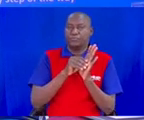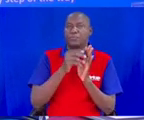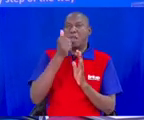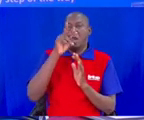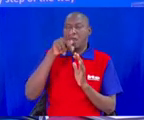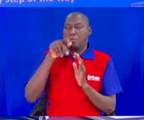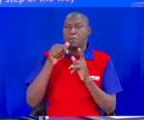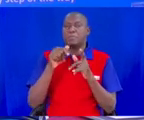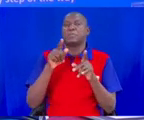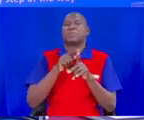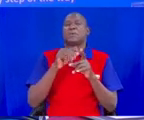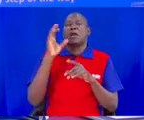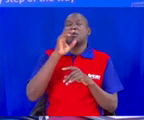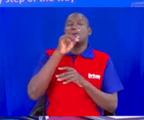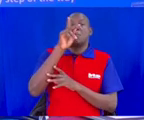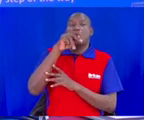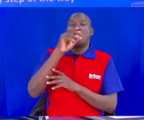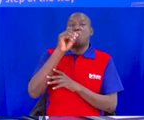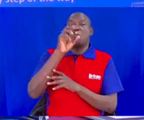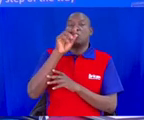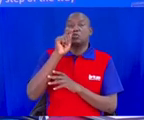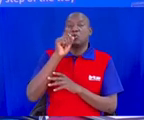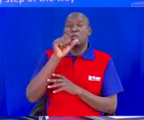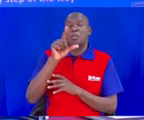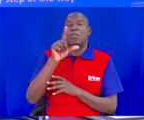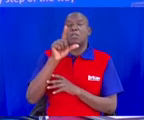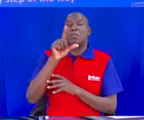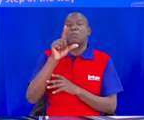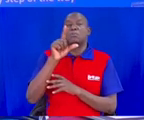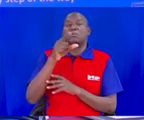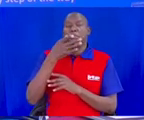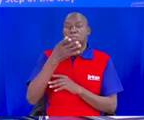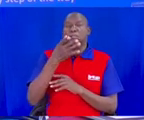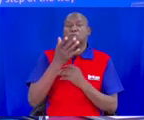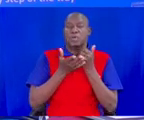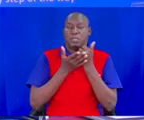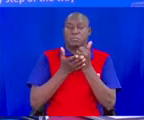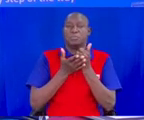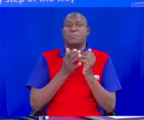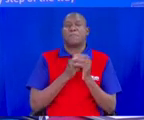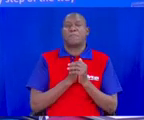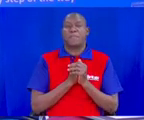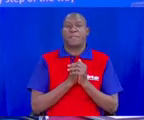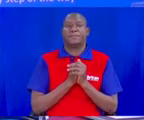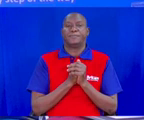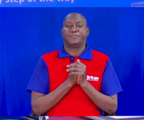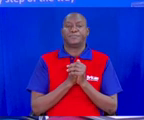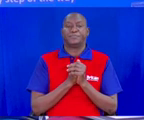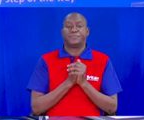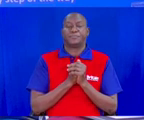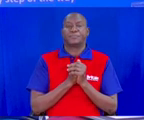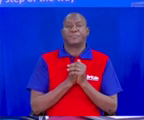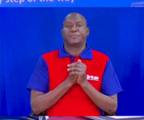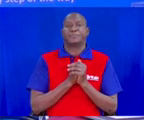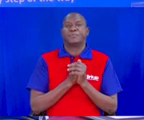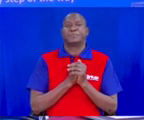customer portal to be able to try out that unique functionality that Penina was speaking to. Madam Chair,